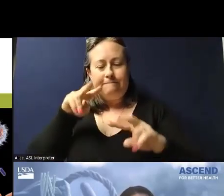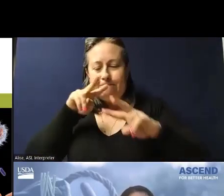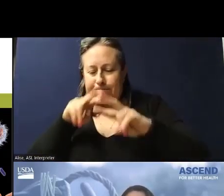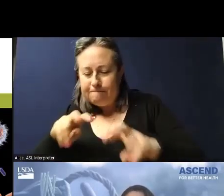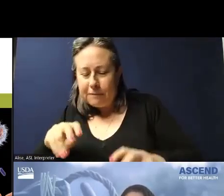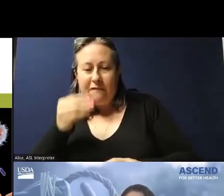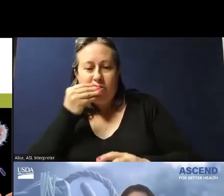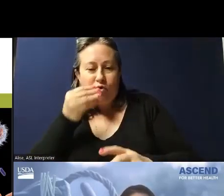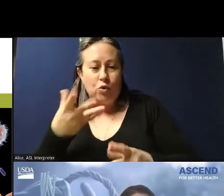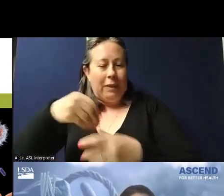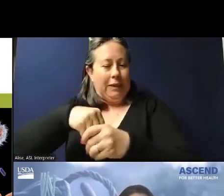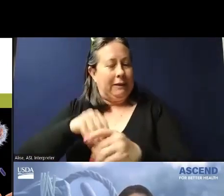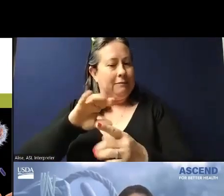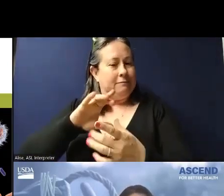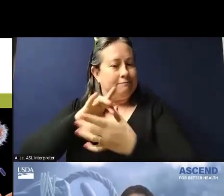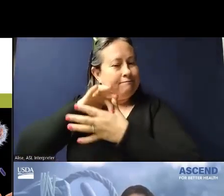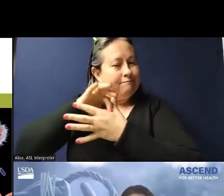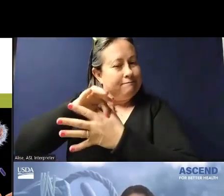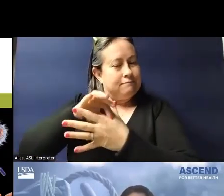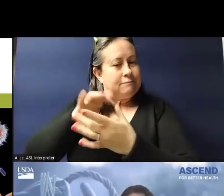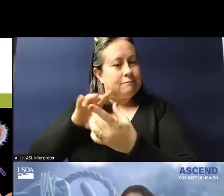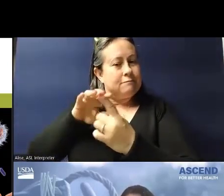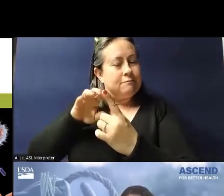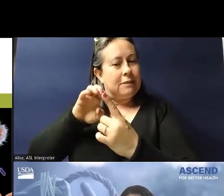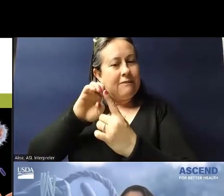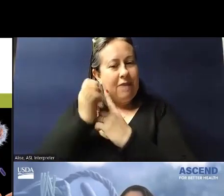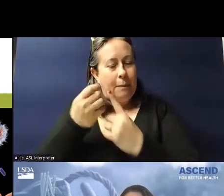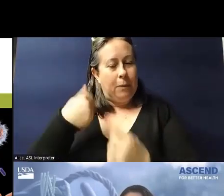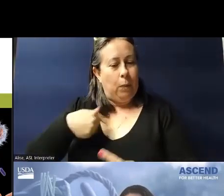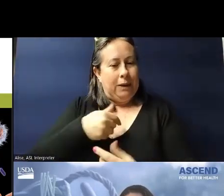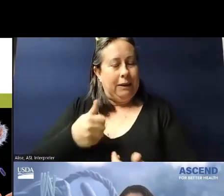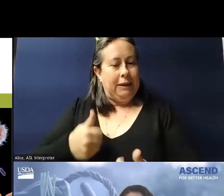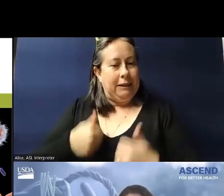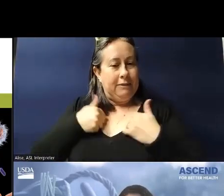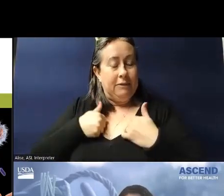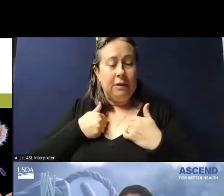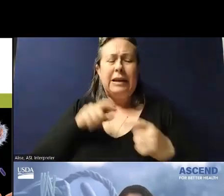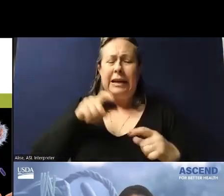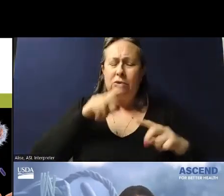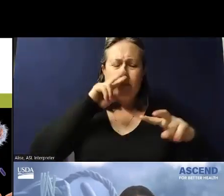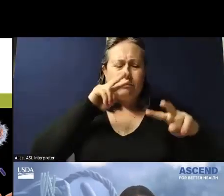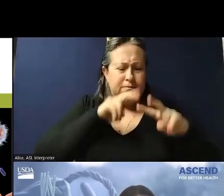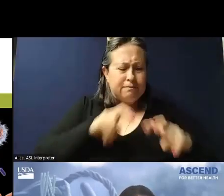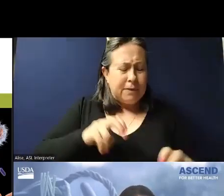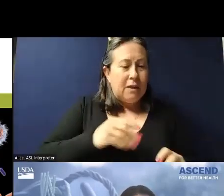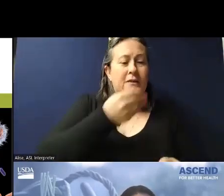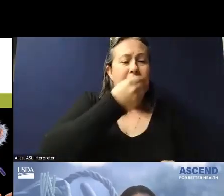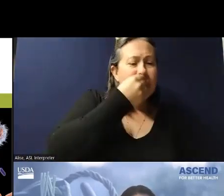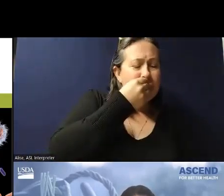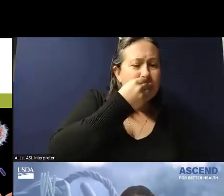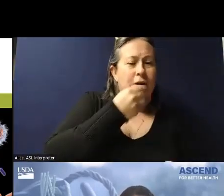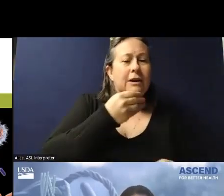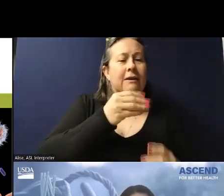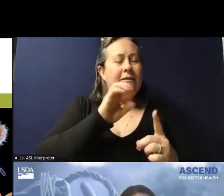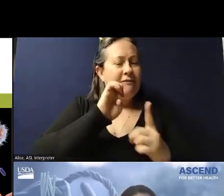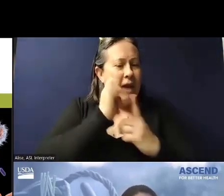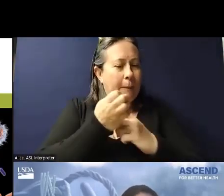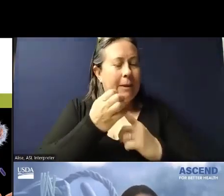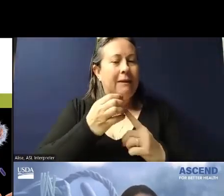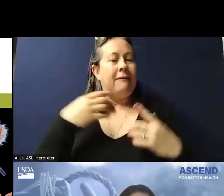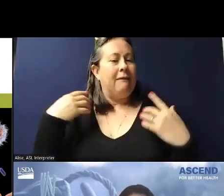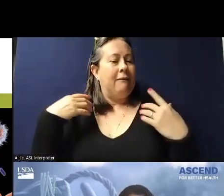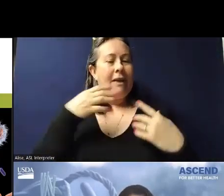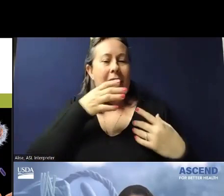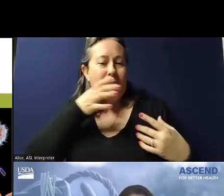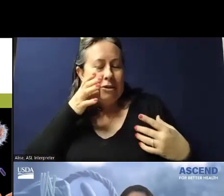live. We need to reestablish linkages between food, the environment, agriculture, and health. For example, eating